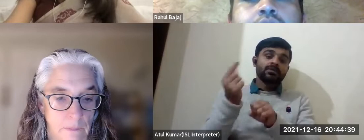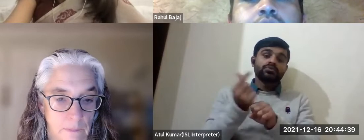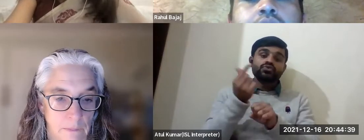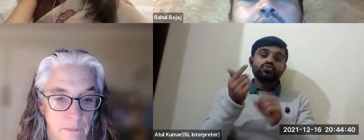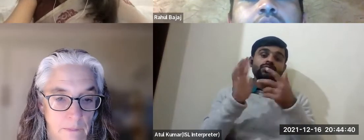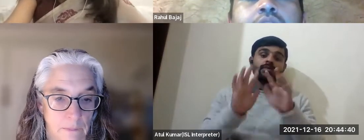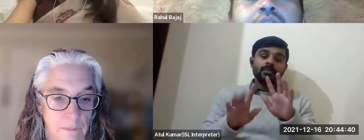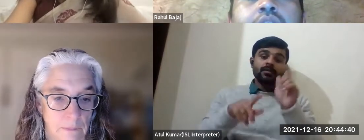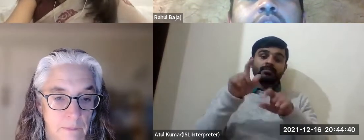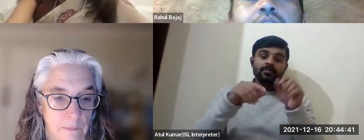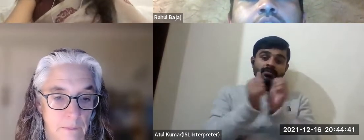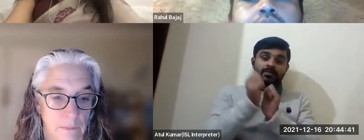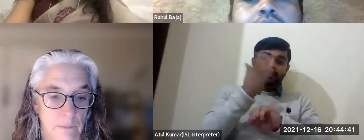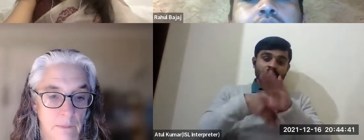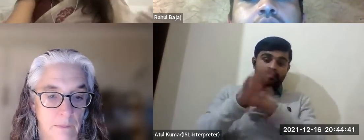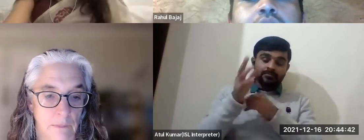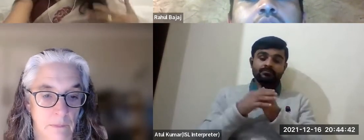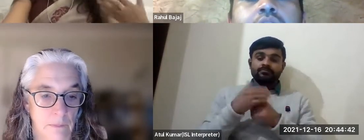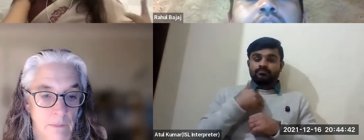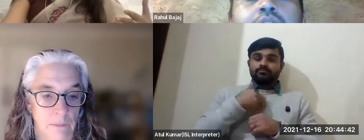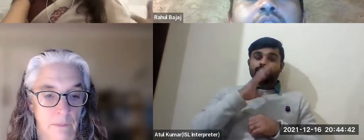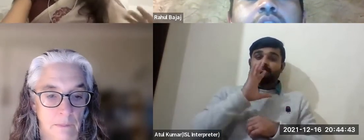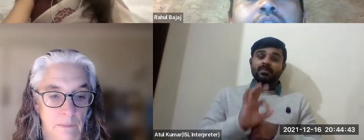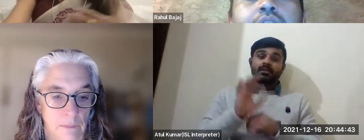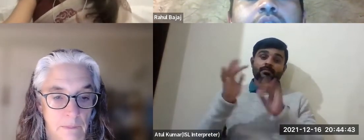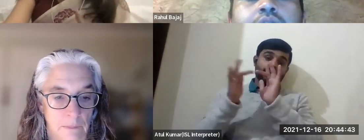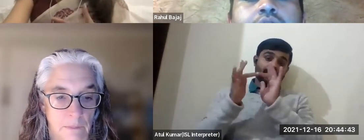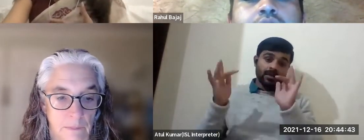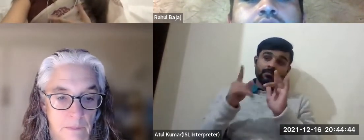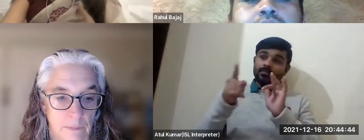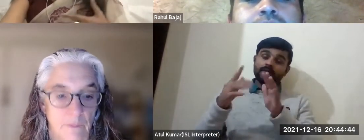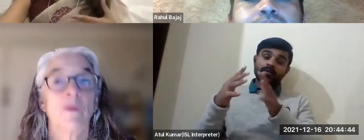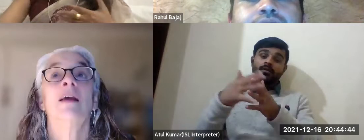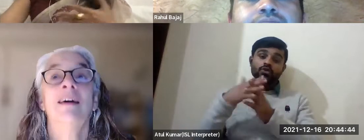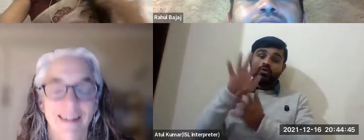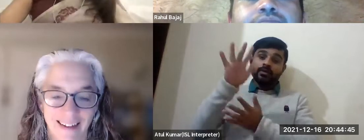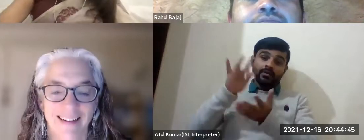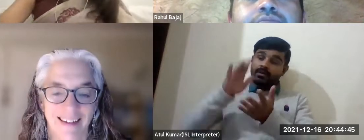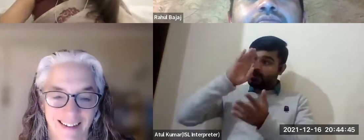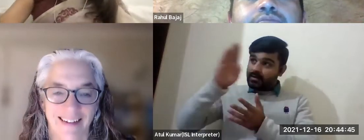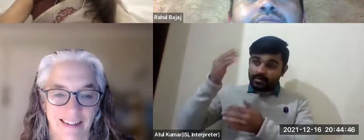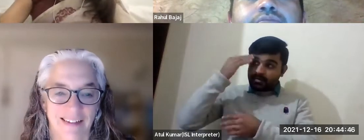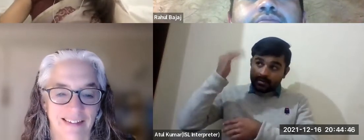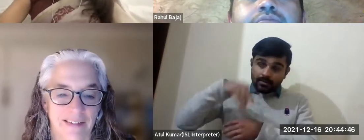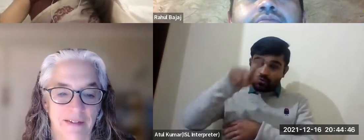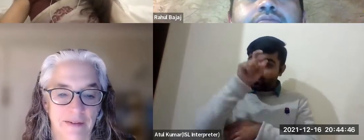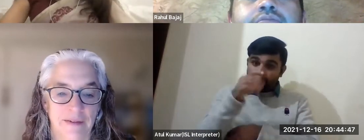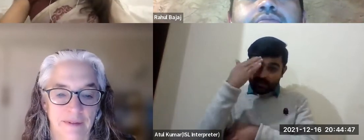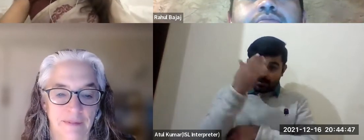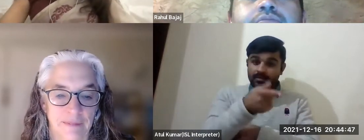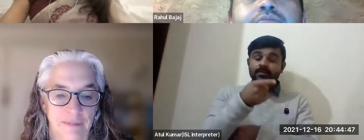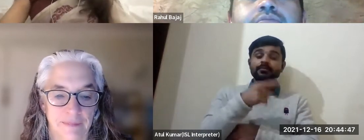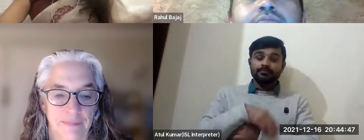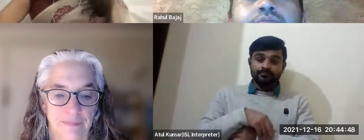used by people with disabilities. I actually had to connect them with their US counterparts and say, hey, do you know this person,